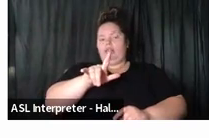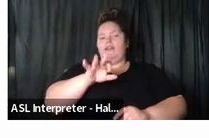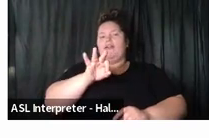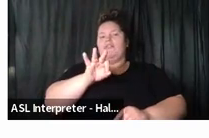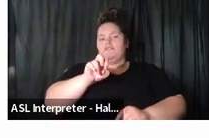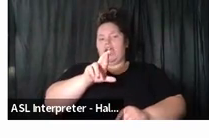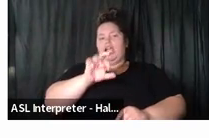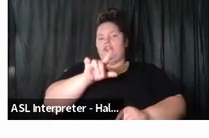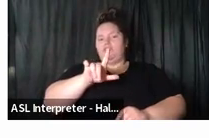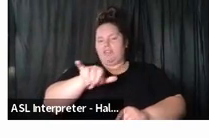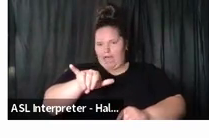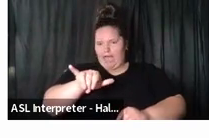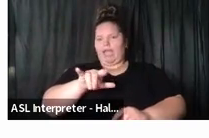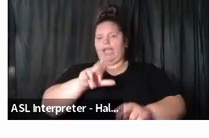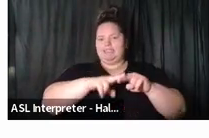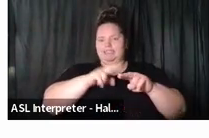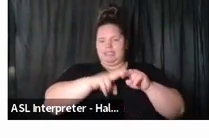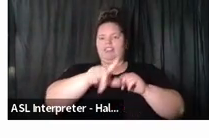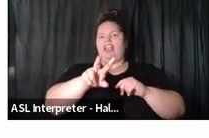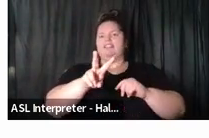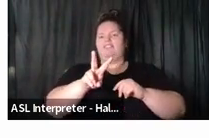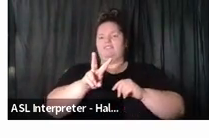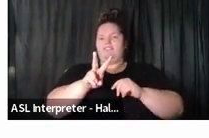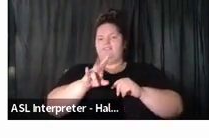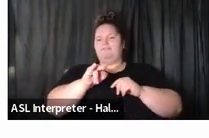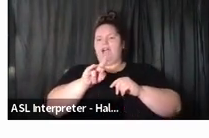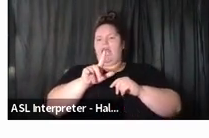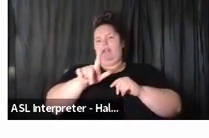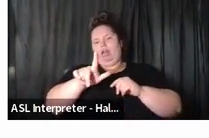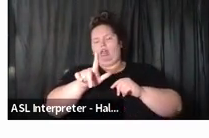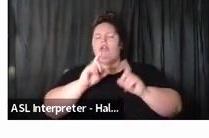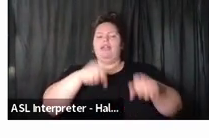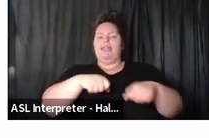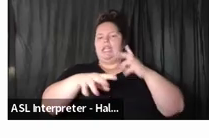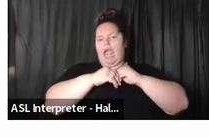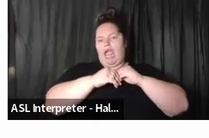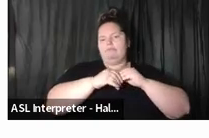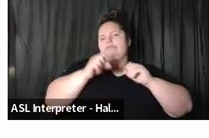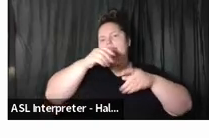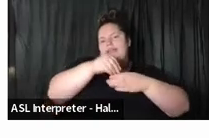seating device that can be added to a stroller as well.